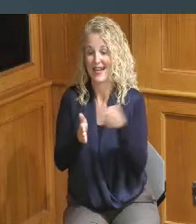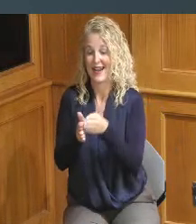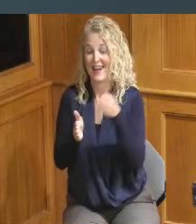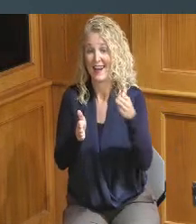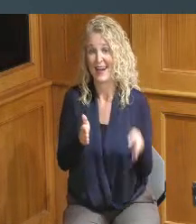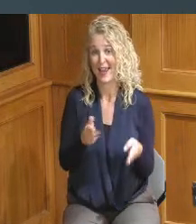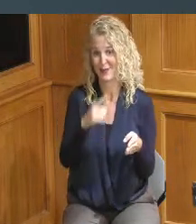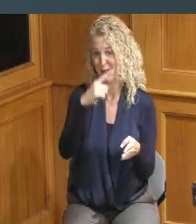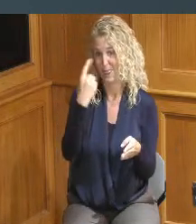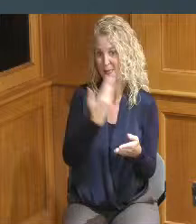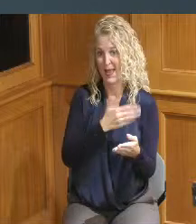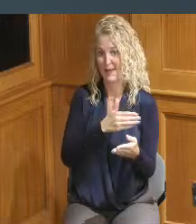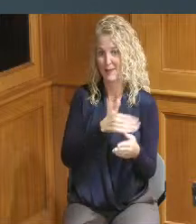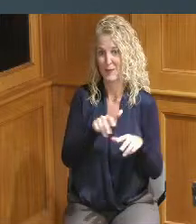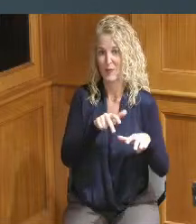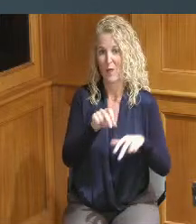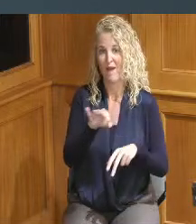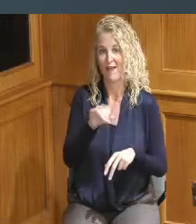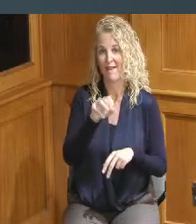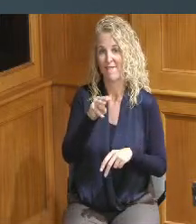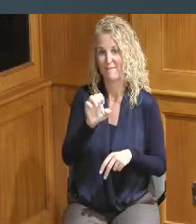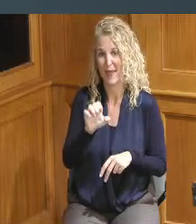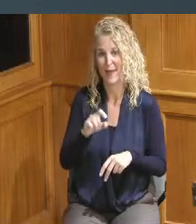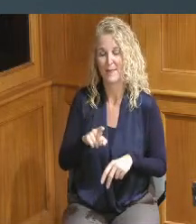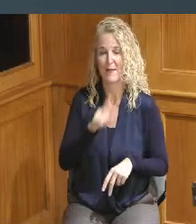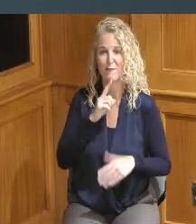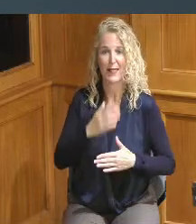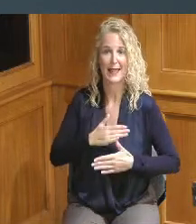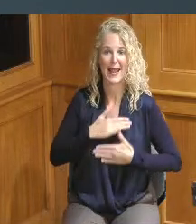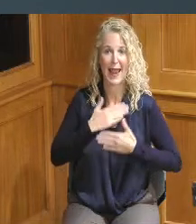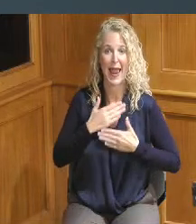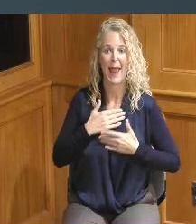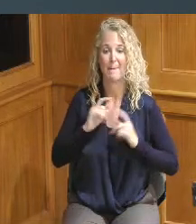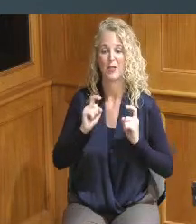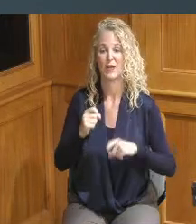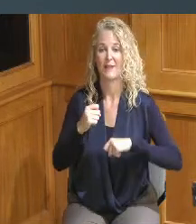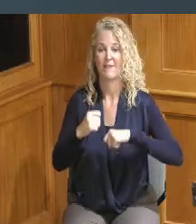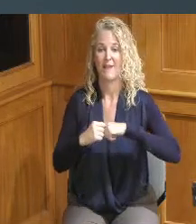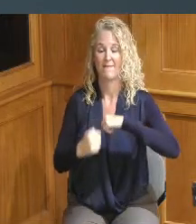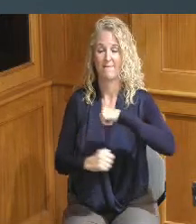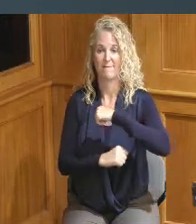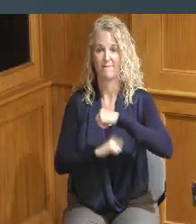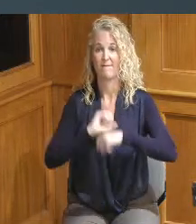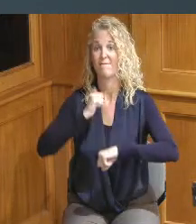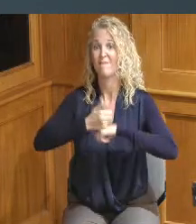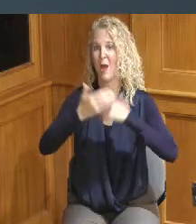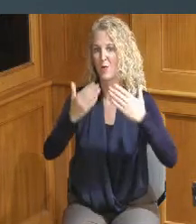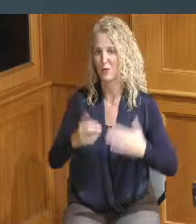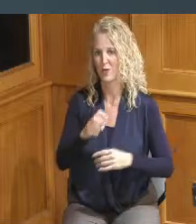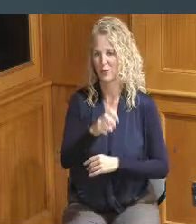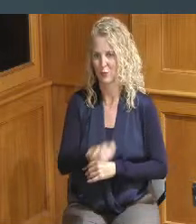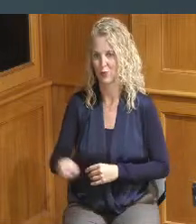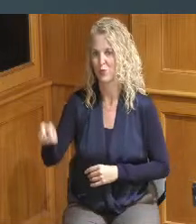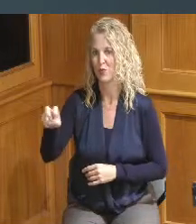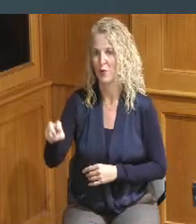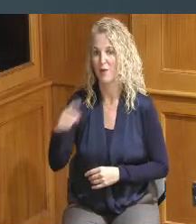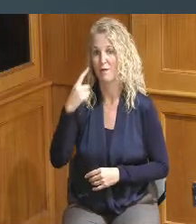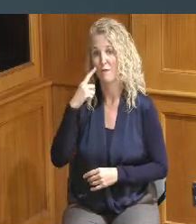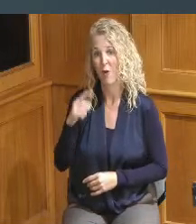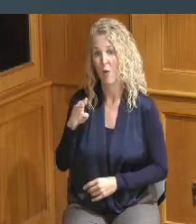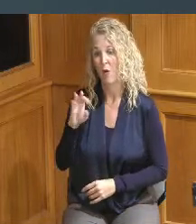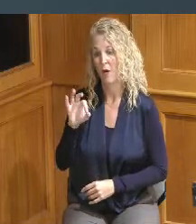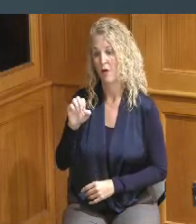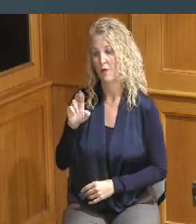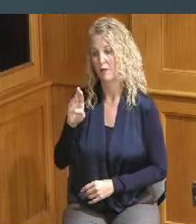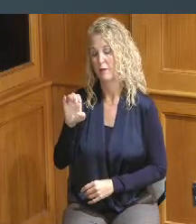Music Walk of Fame. And I was happy to give a founder's tour to Forbes and